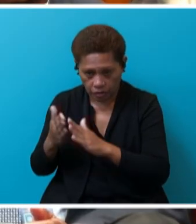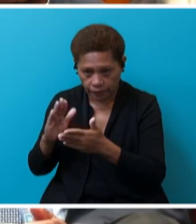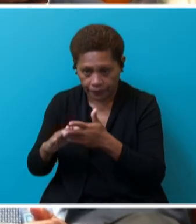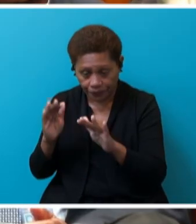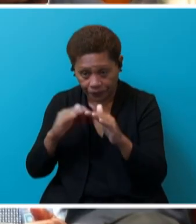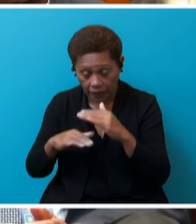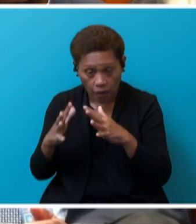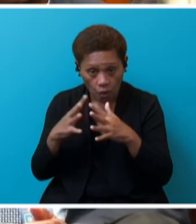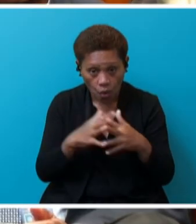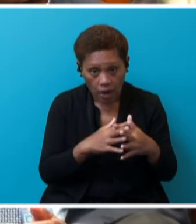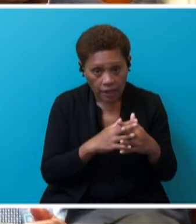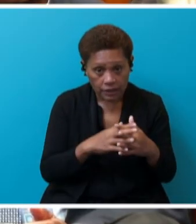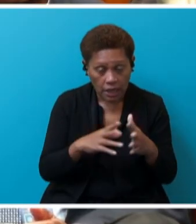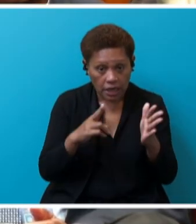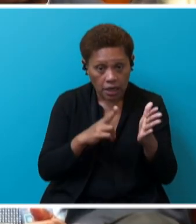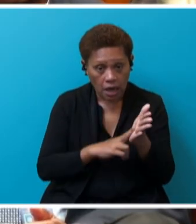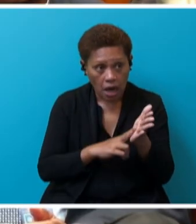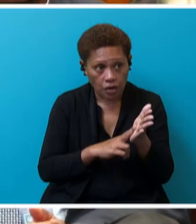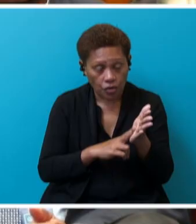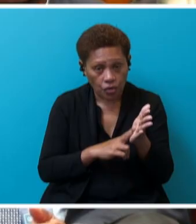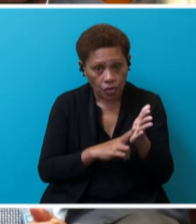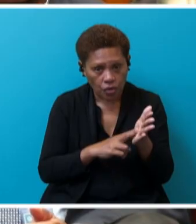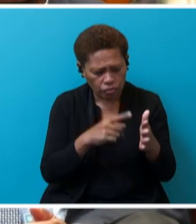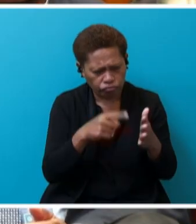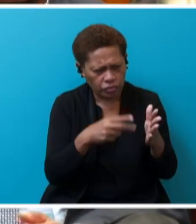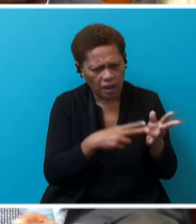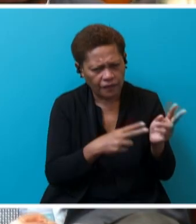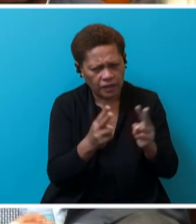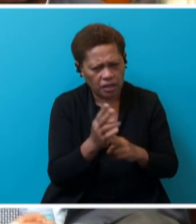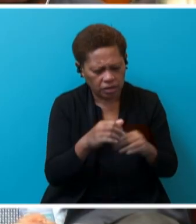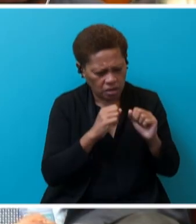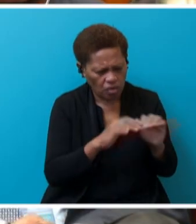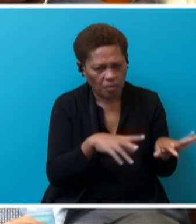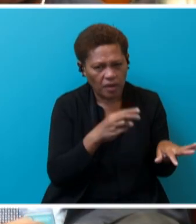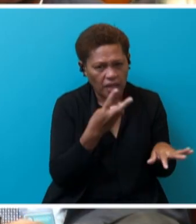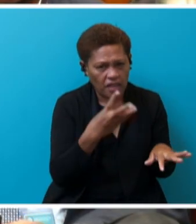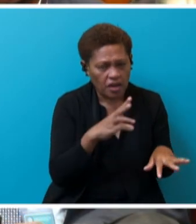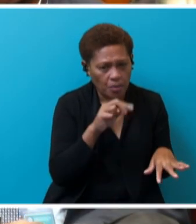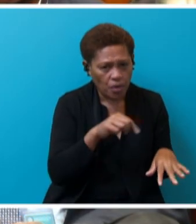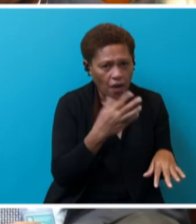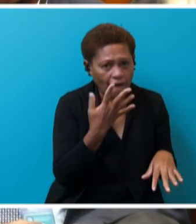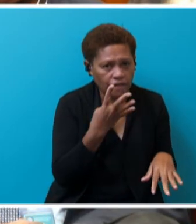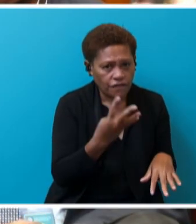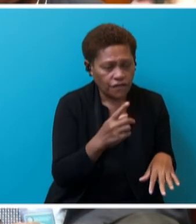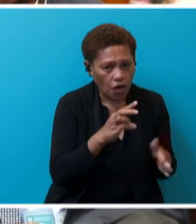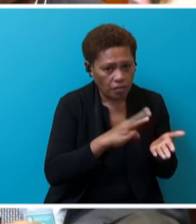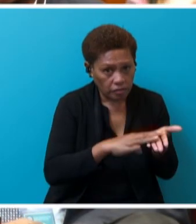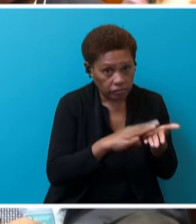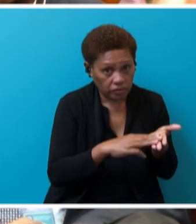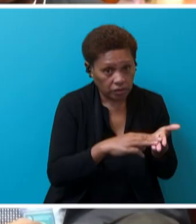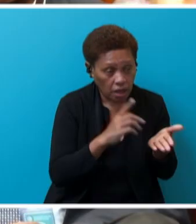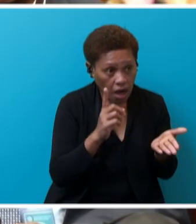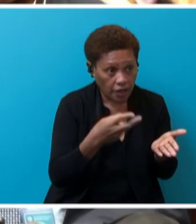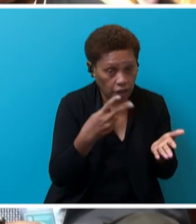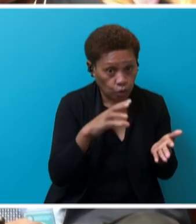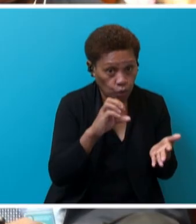Nadronga, the Husama and Navi Samba village water project was completed at a cost of 3.4 million for the 120